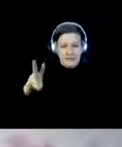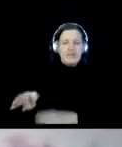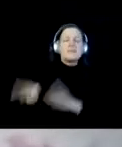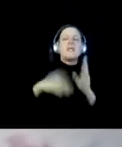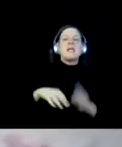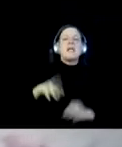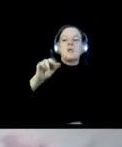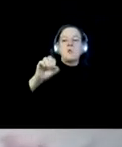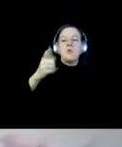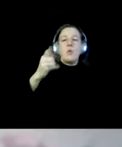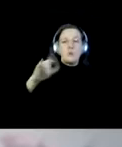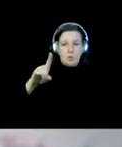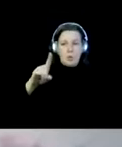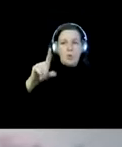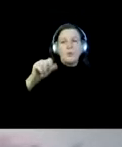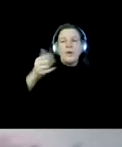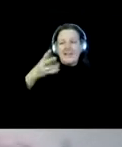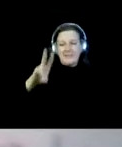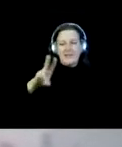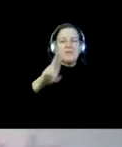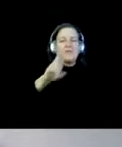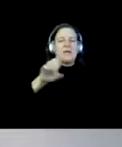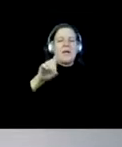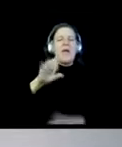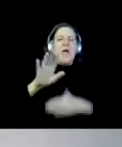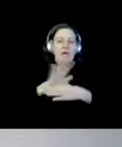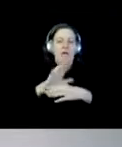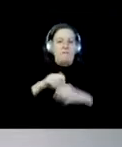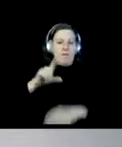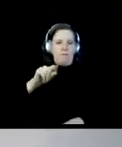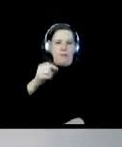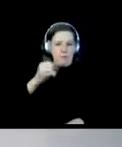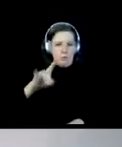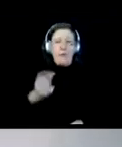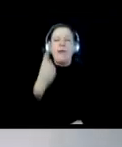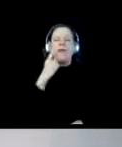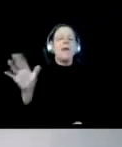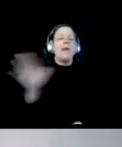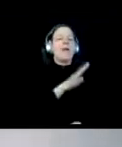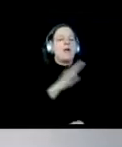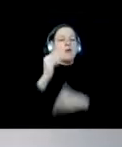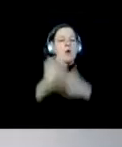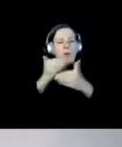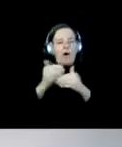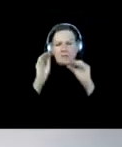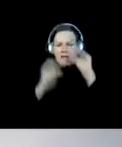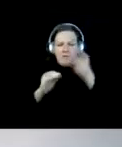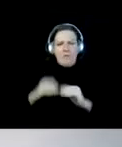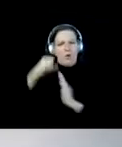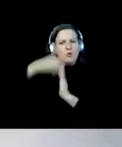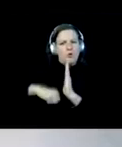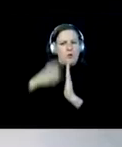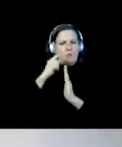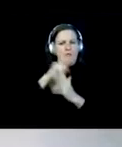2018. And as I understand your process for assembling the scripts for these works,